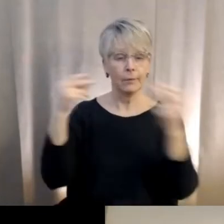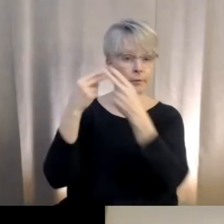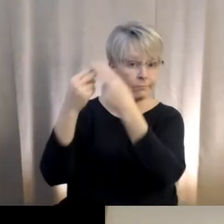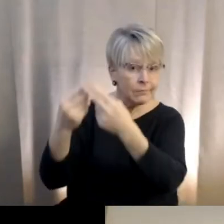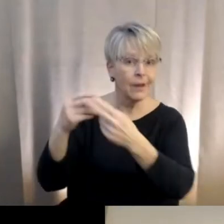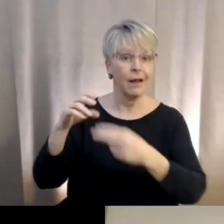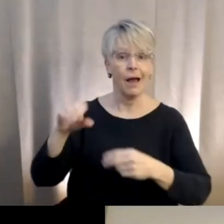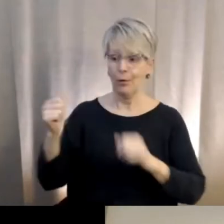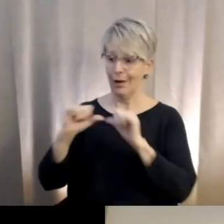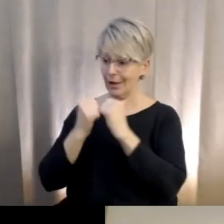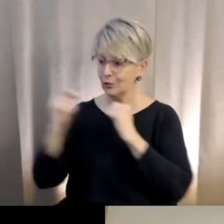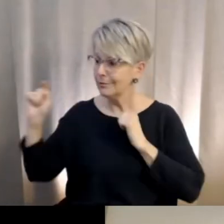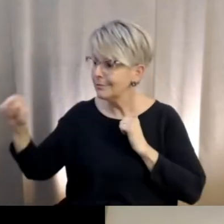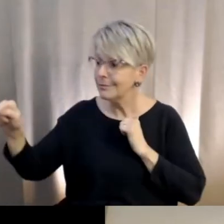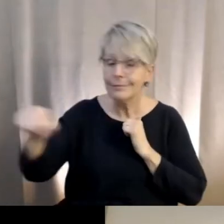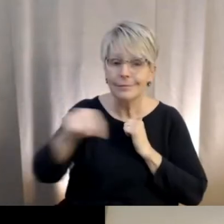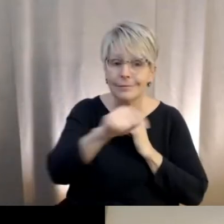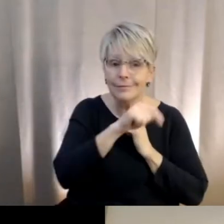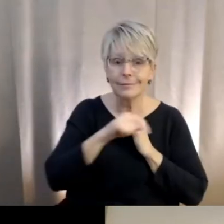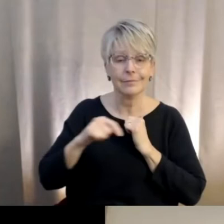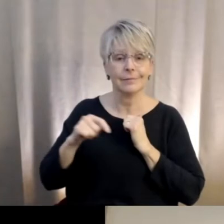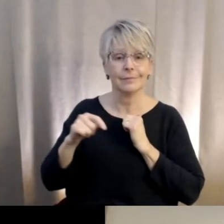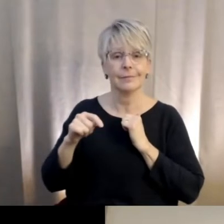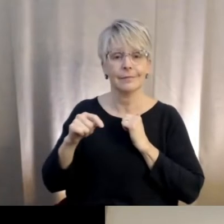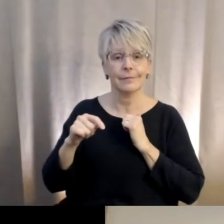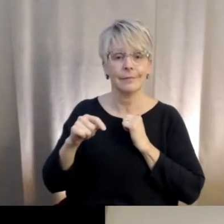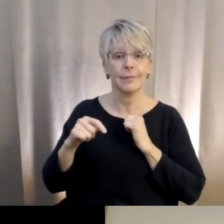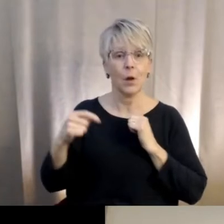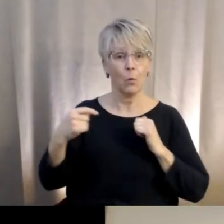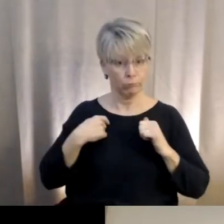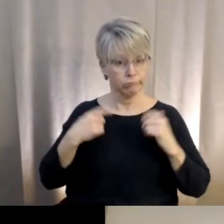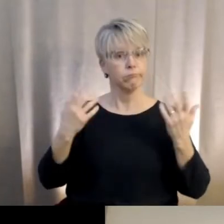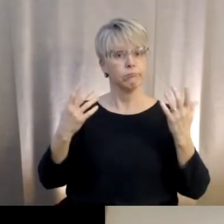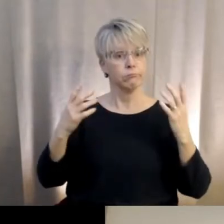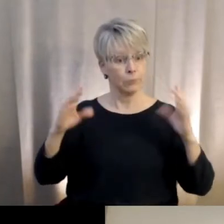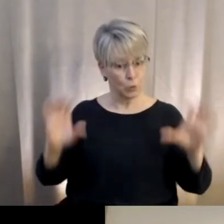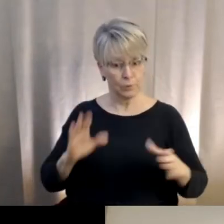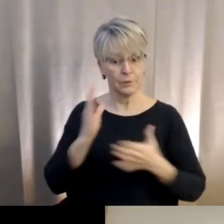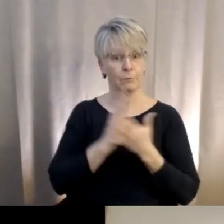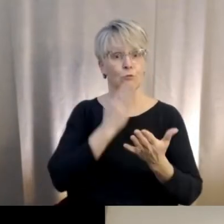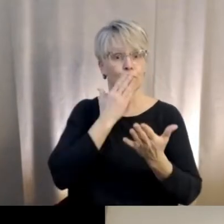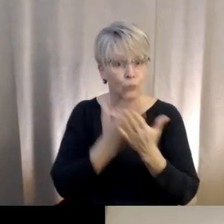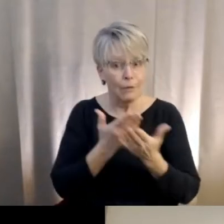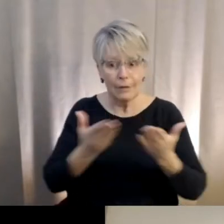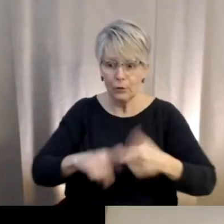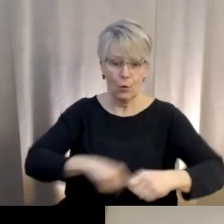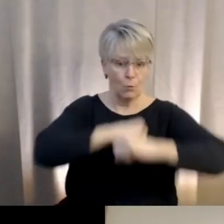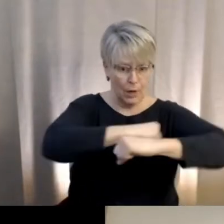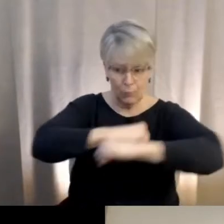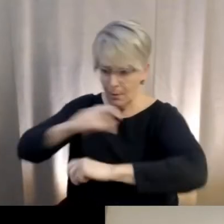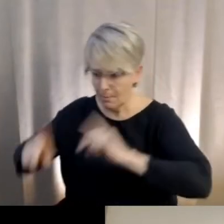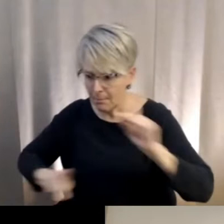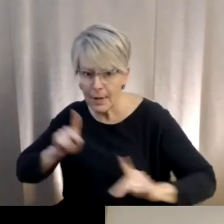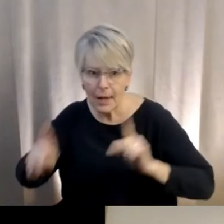agencies, have the opportunity to do a lot of good and deliver services that help protect individuals and specifically